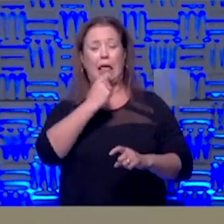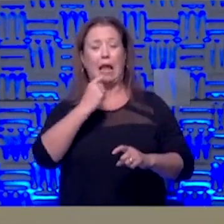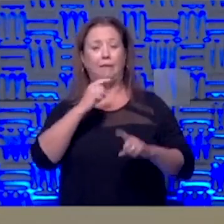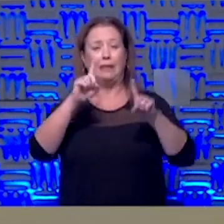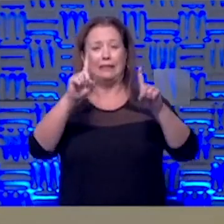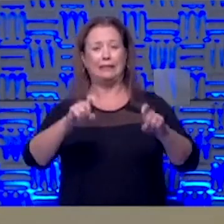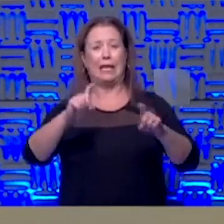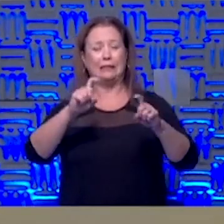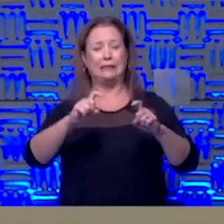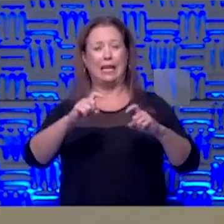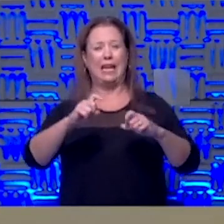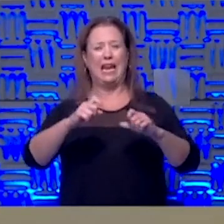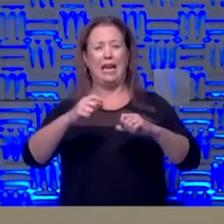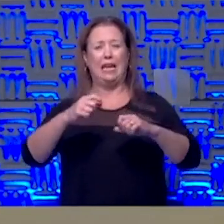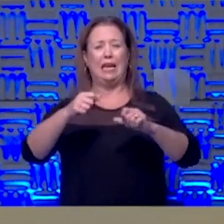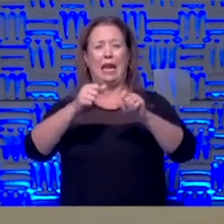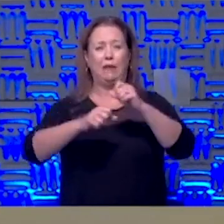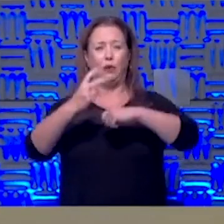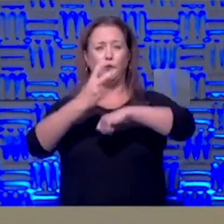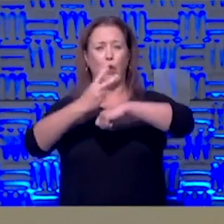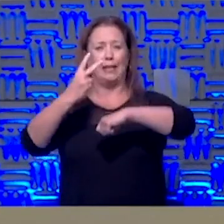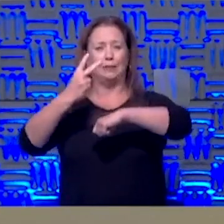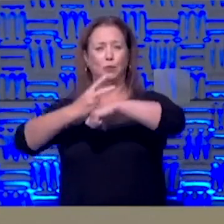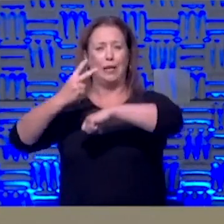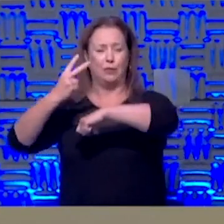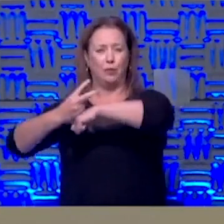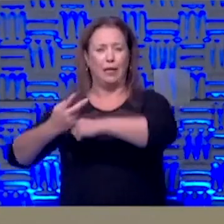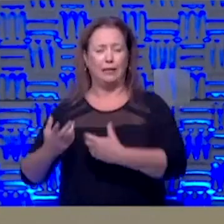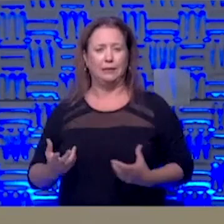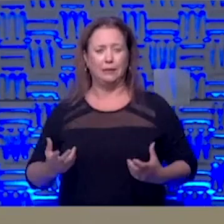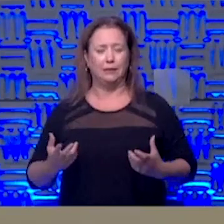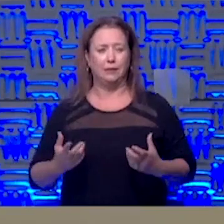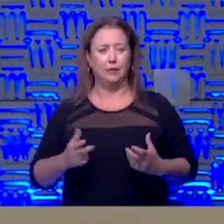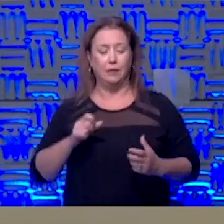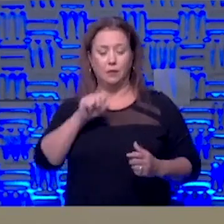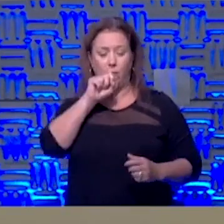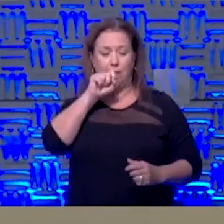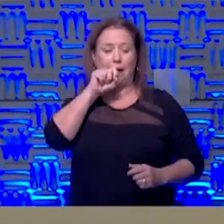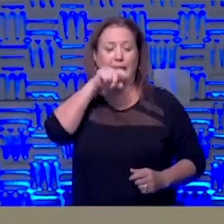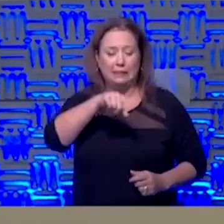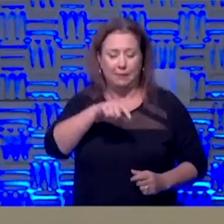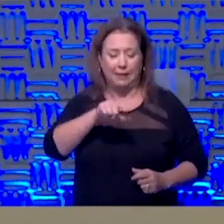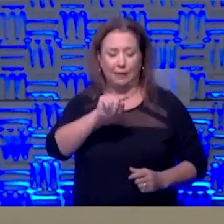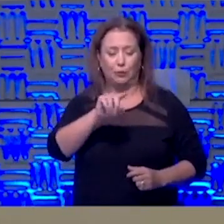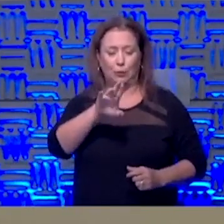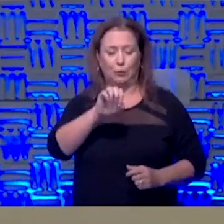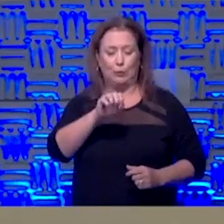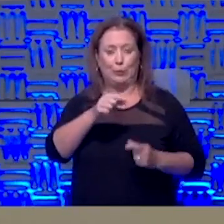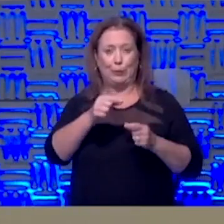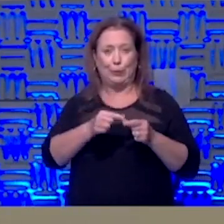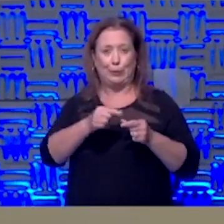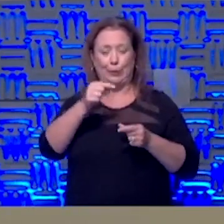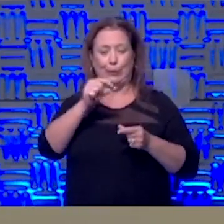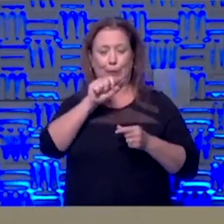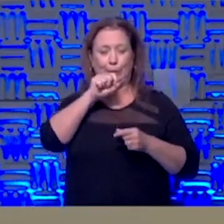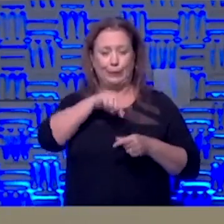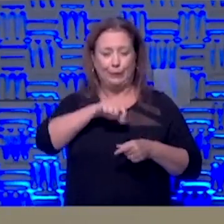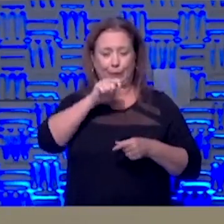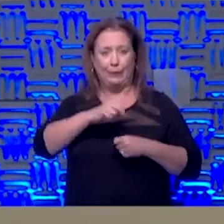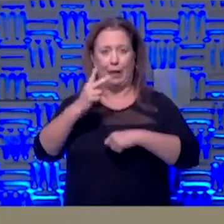day. So I have to spit into this little tube every other